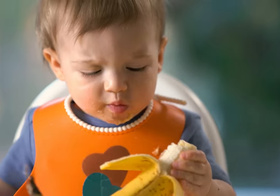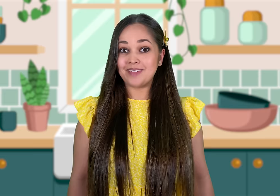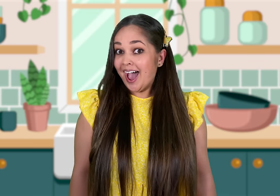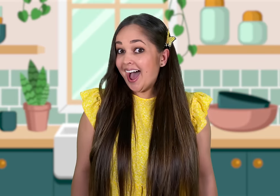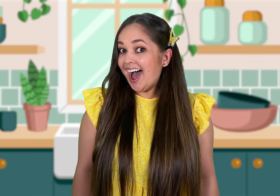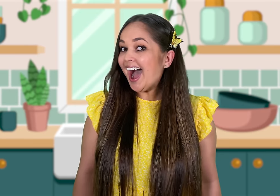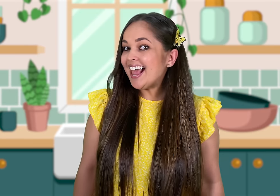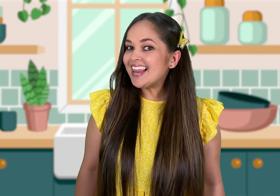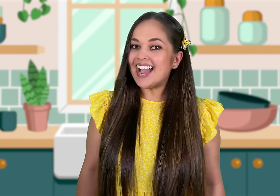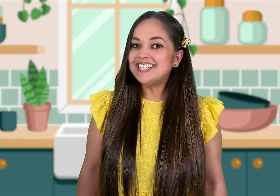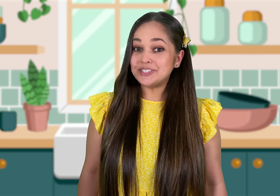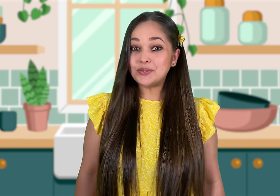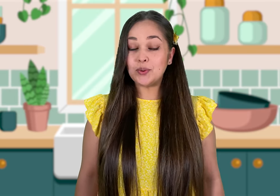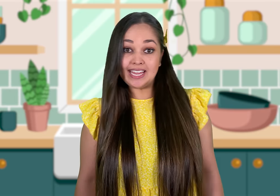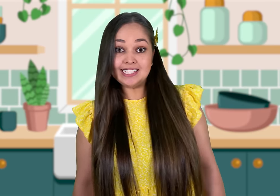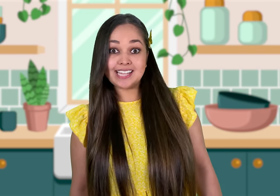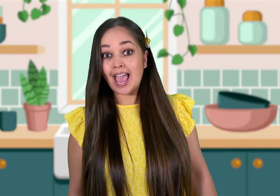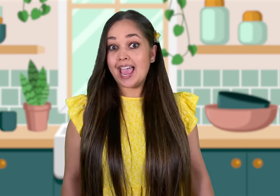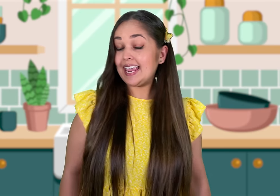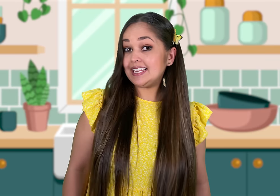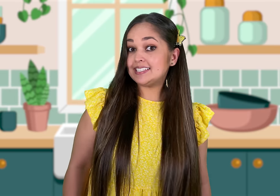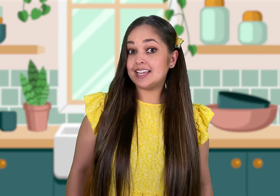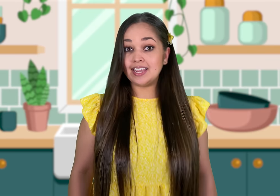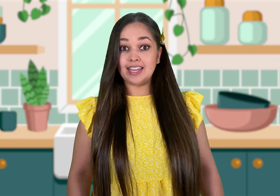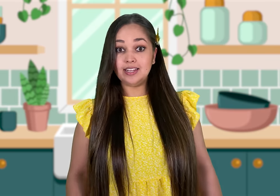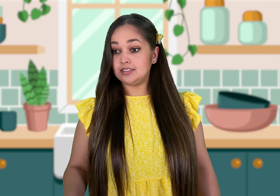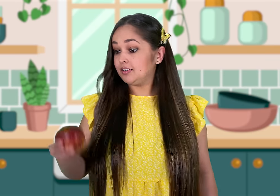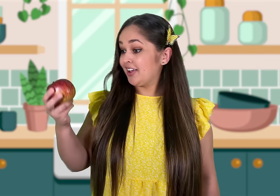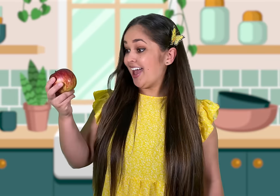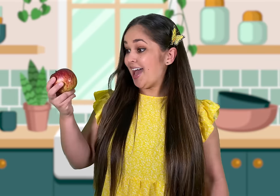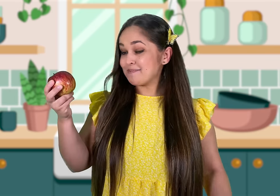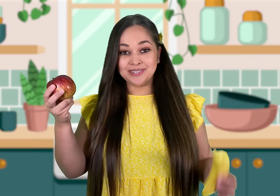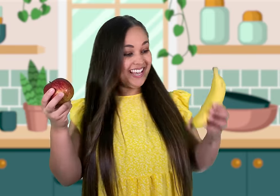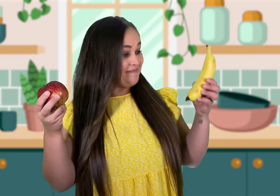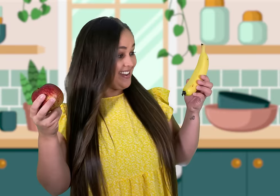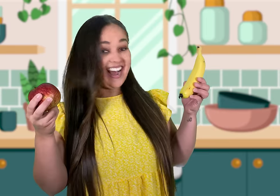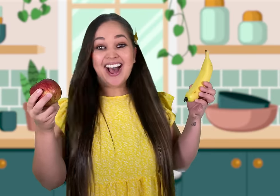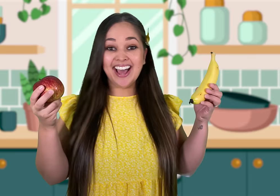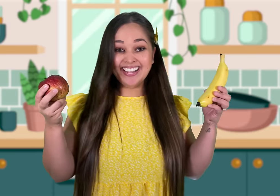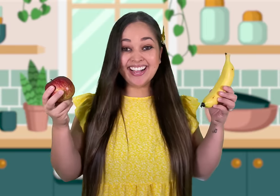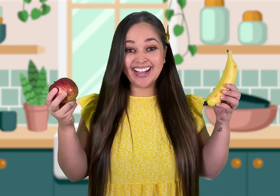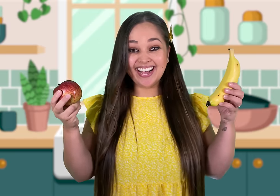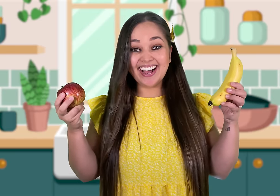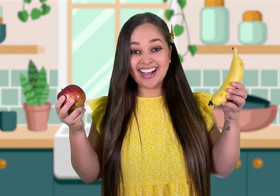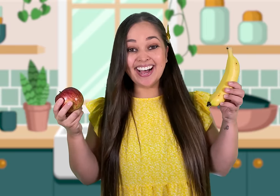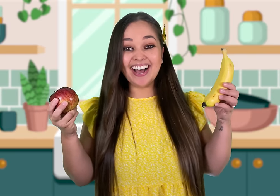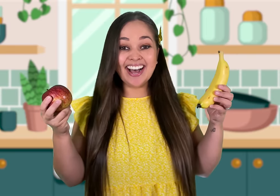I like to eat, eat, eat. and